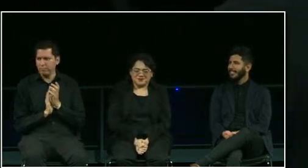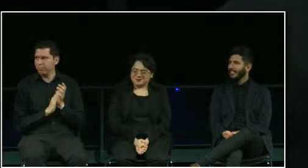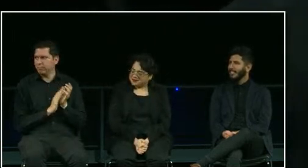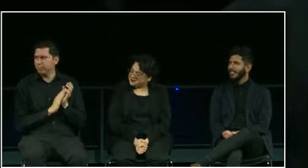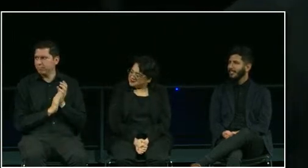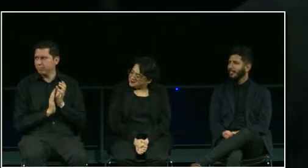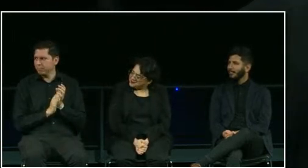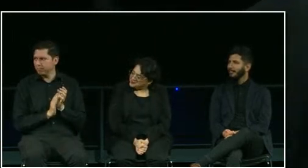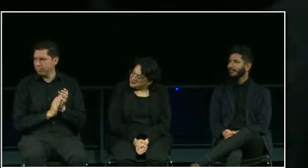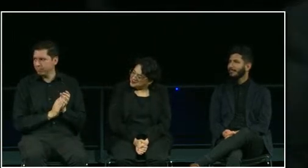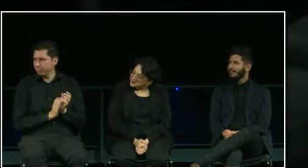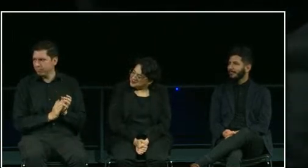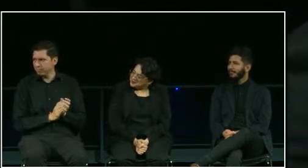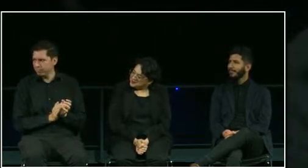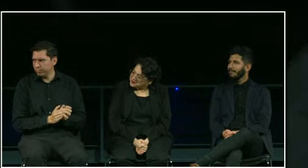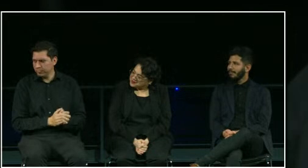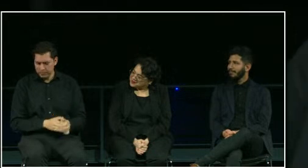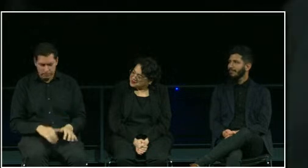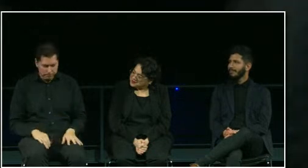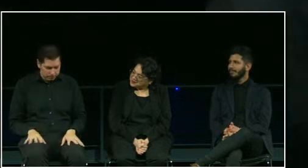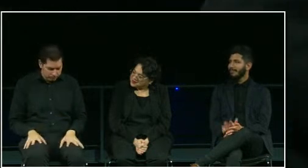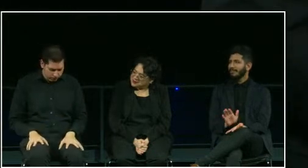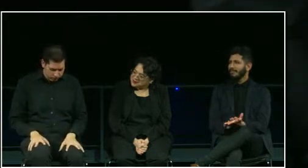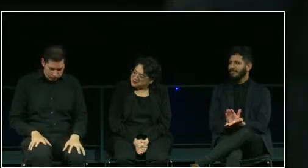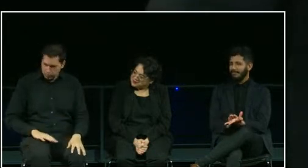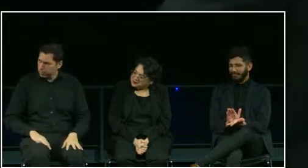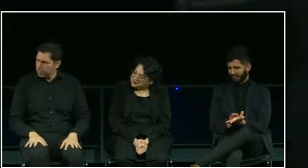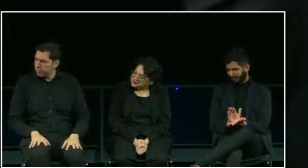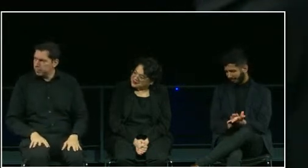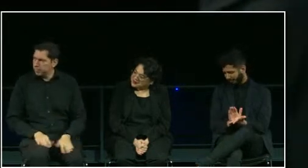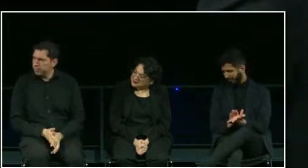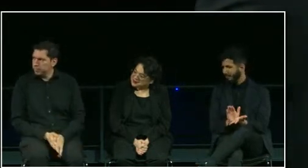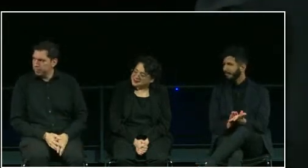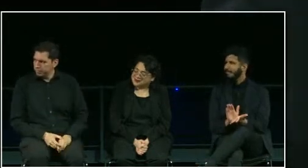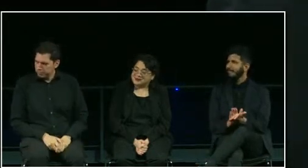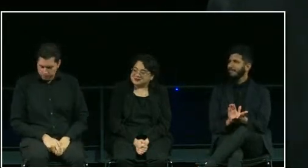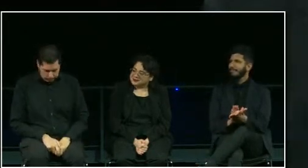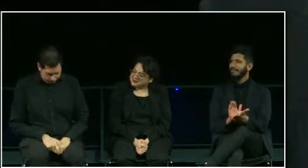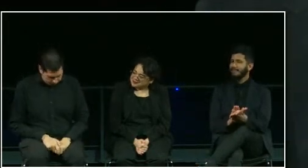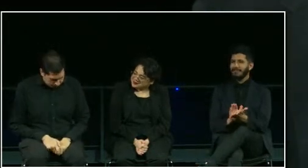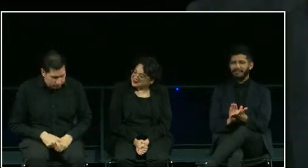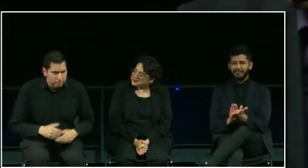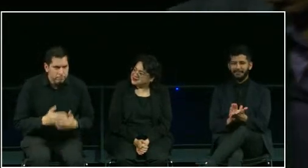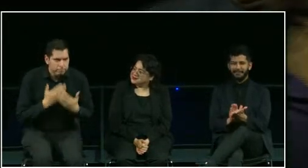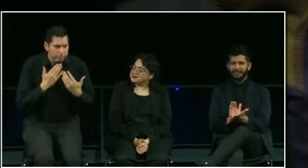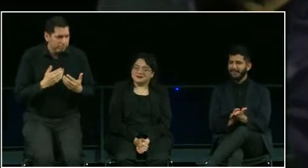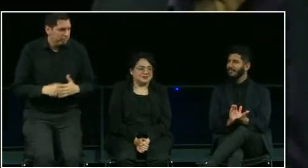Thank you. Thanks, everybody.